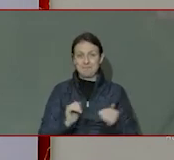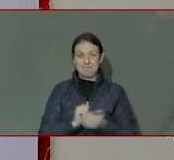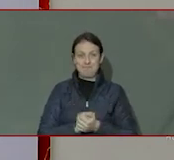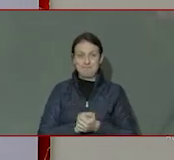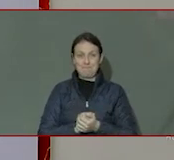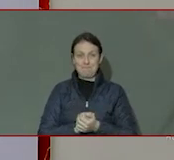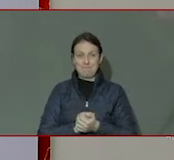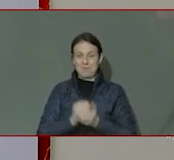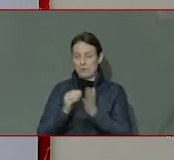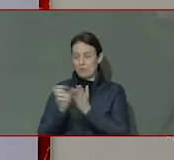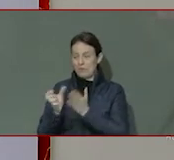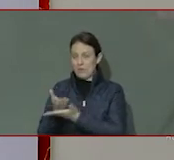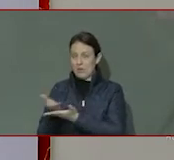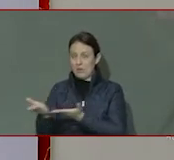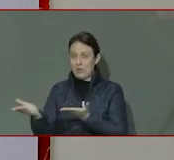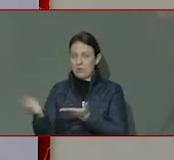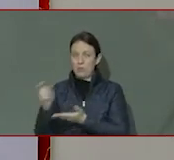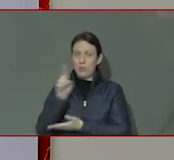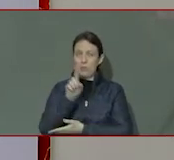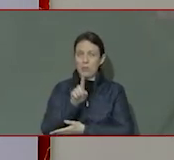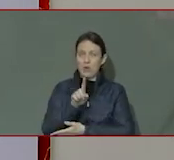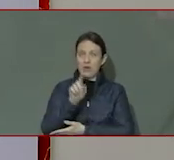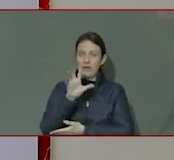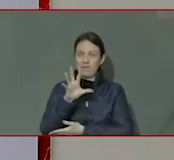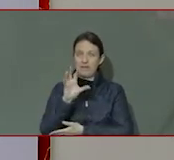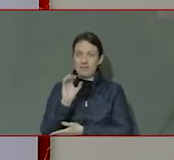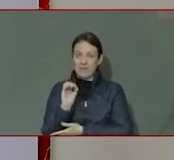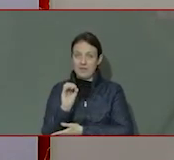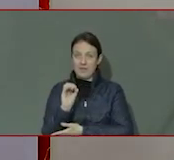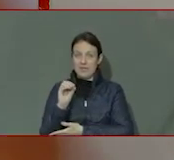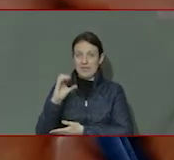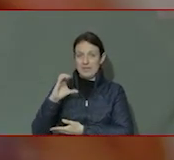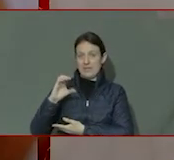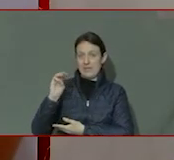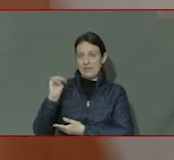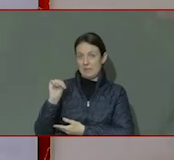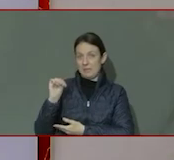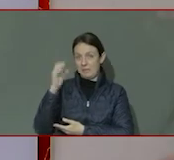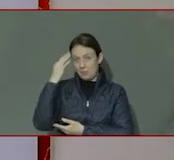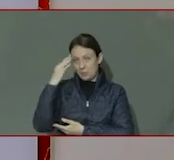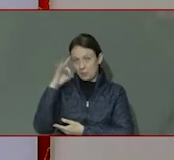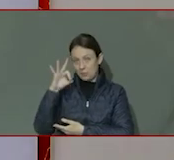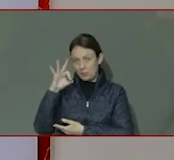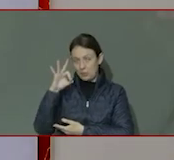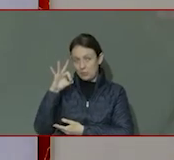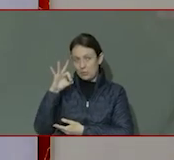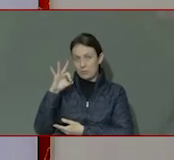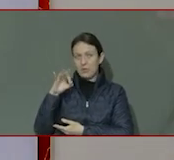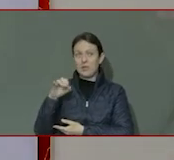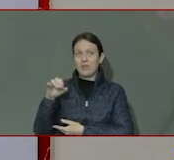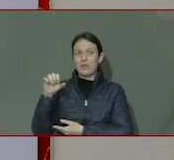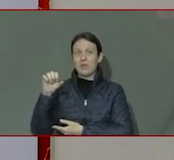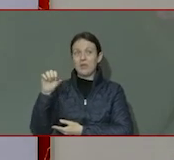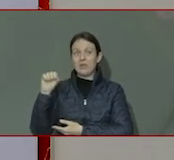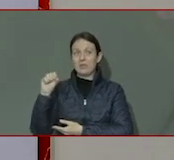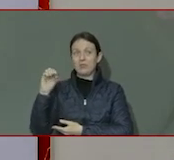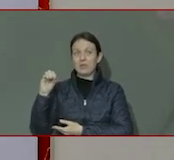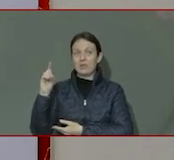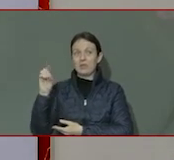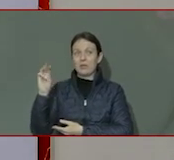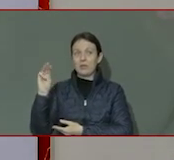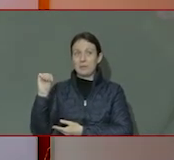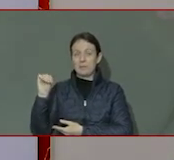learners add 150 centimeters cubed of sodium hydroxide solution